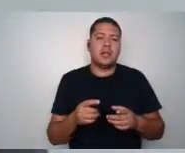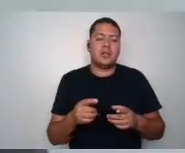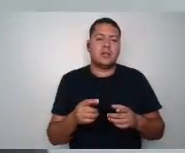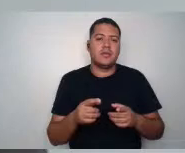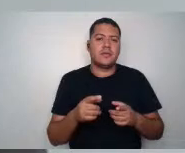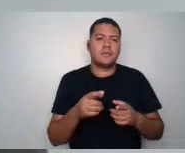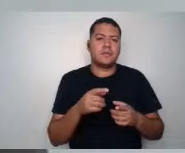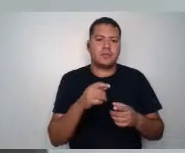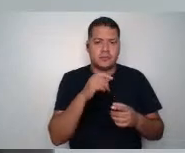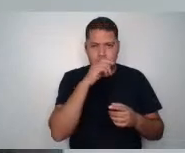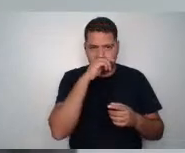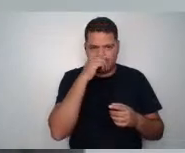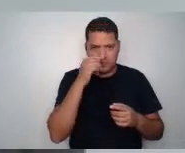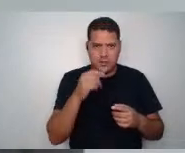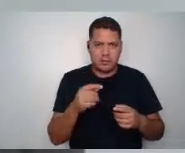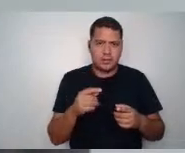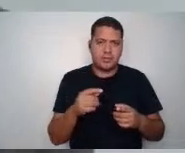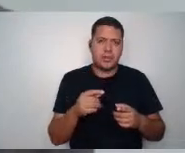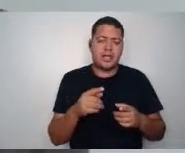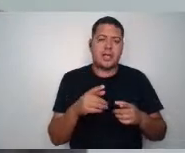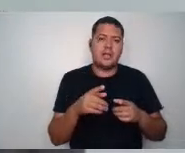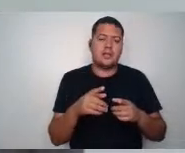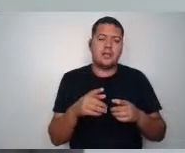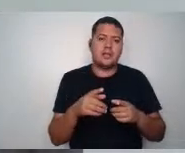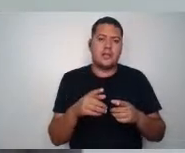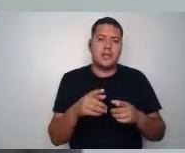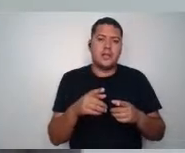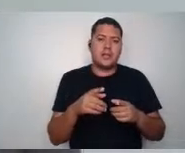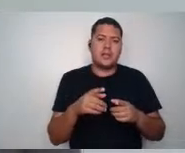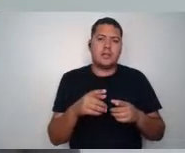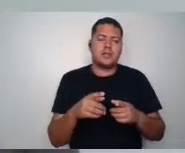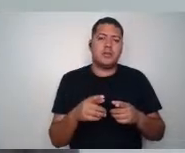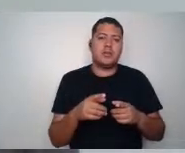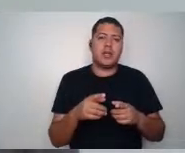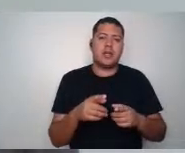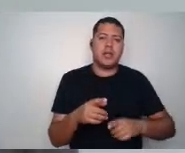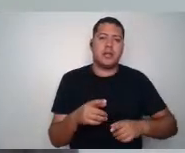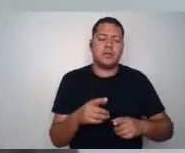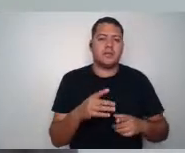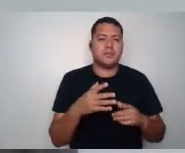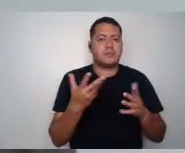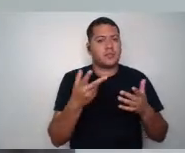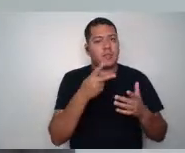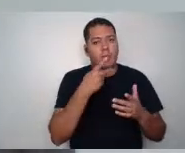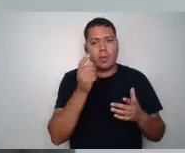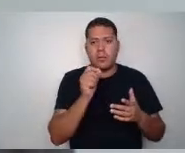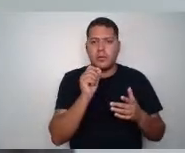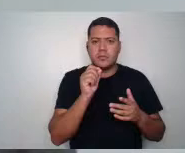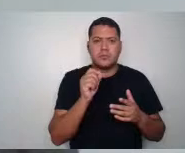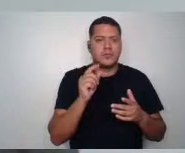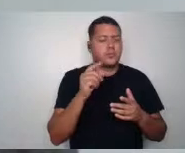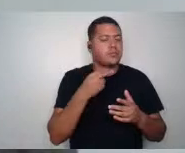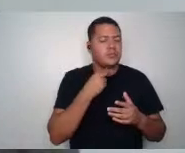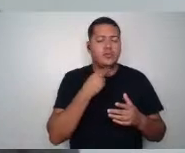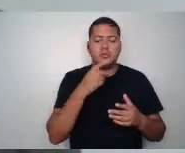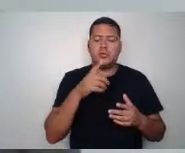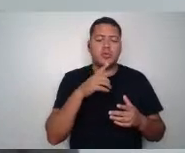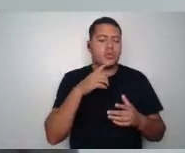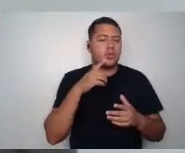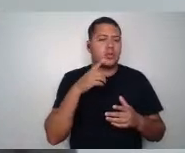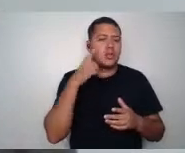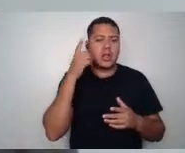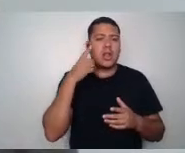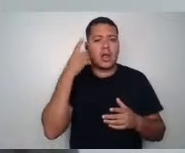social behavior, so I didn't get the promotion. You see, the worst type of racism